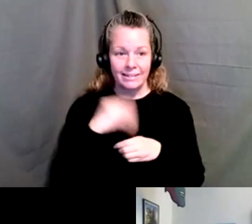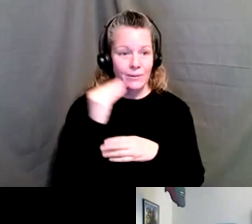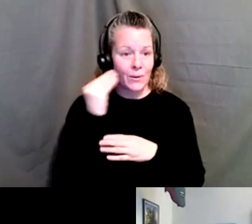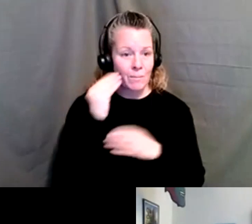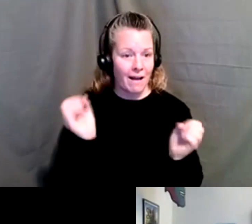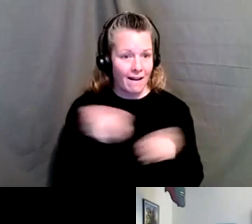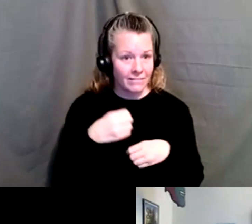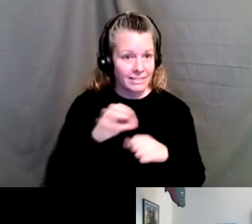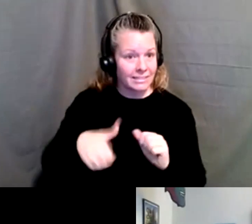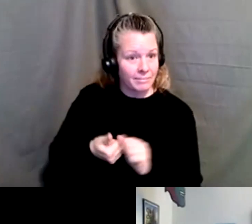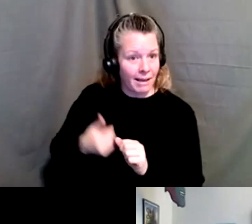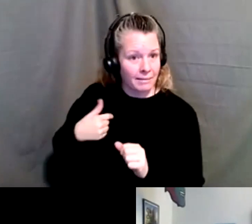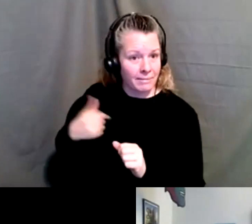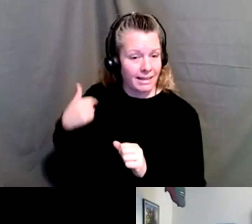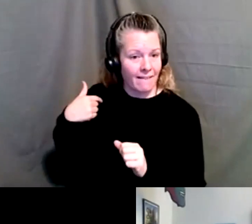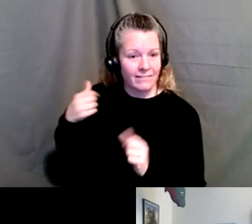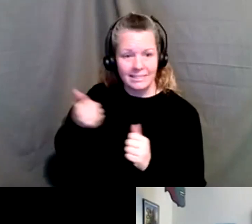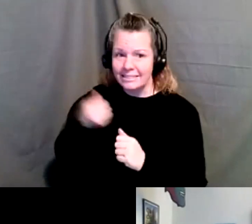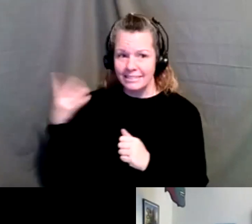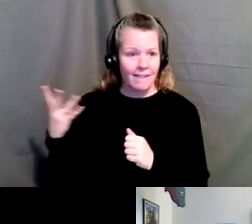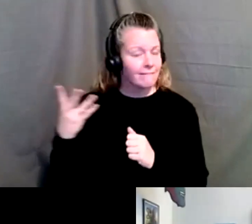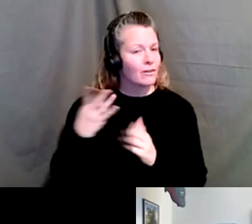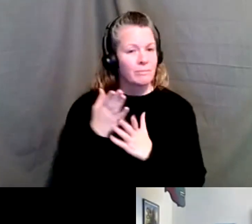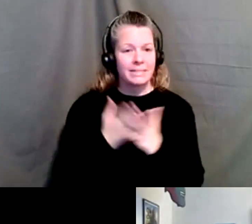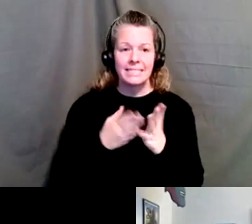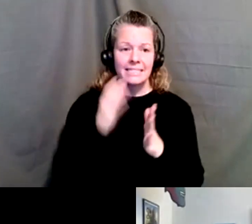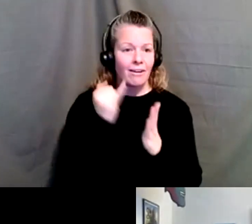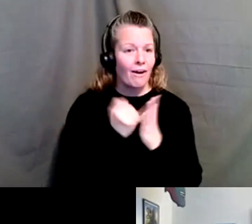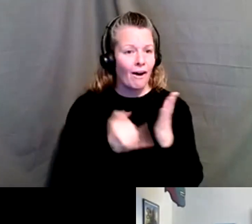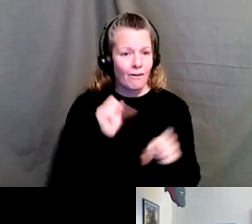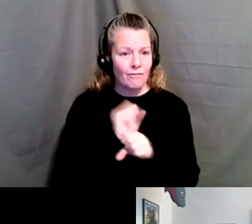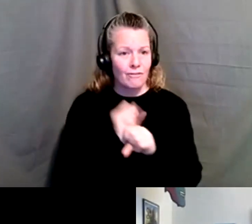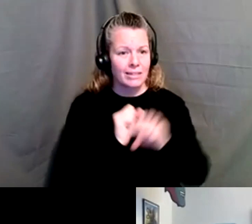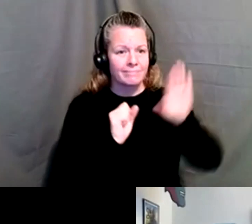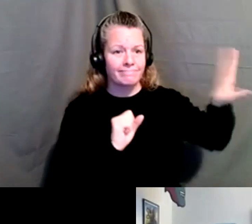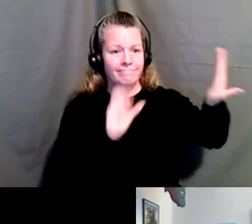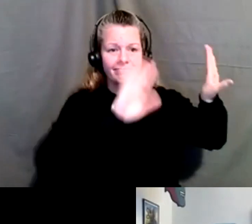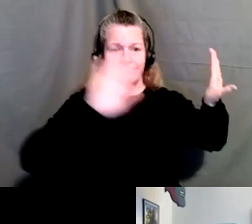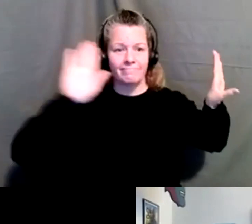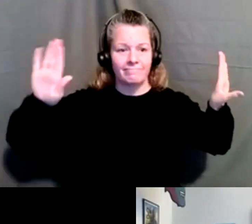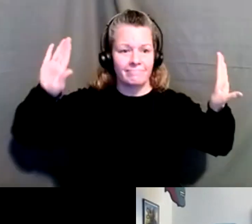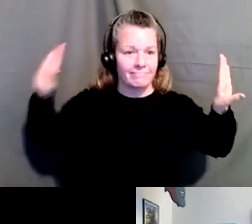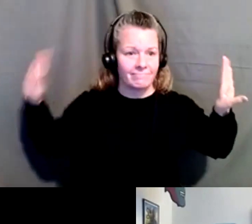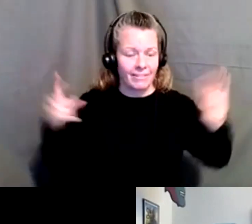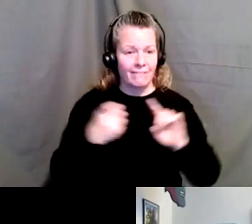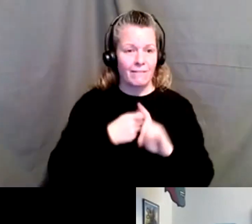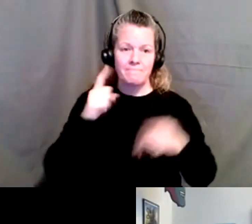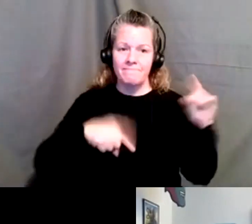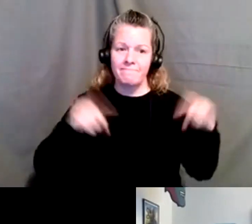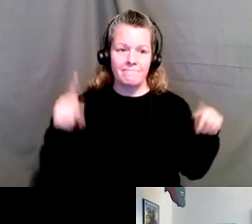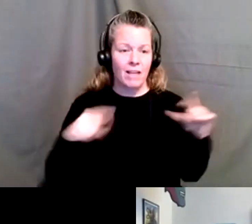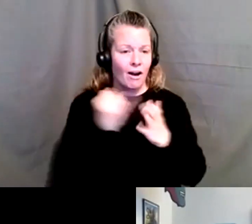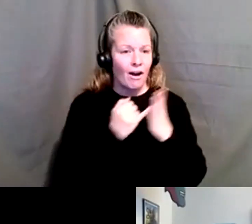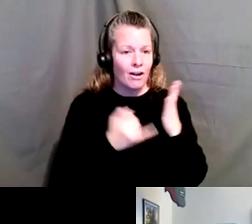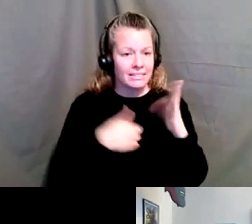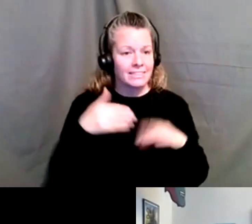me are several pieces of artwork by artists at Access Gallery. And I'm